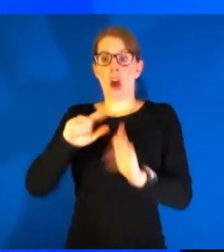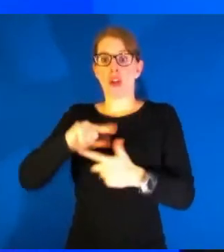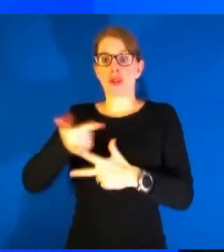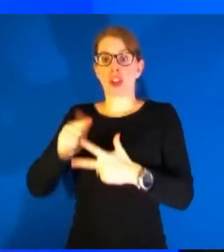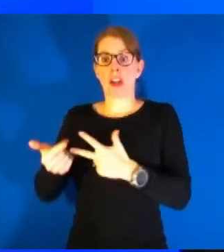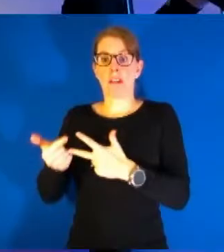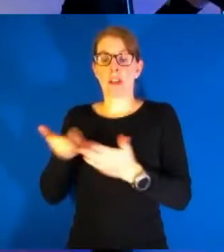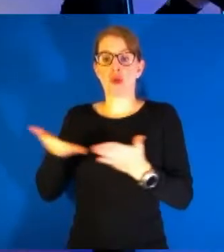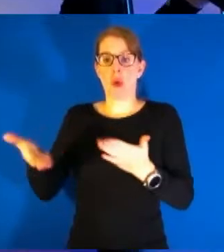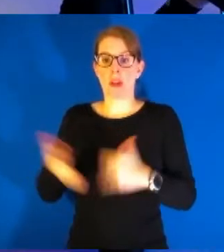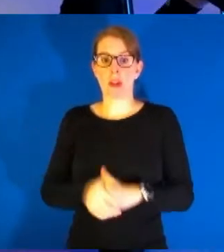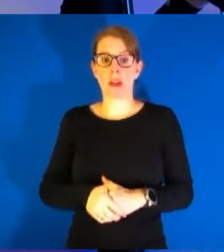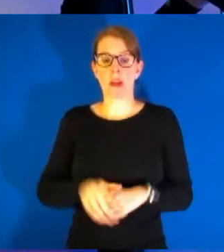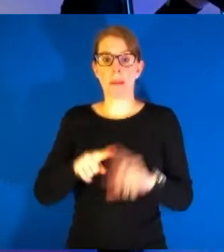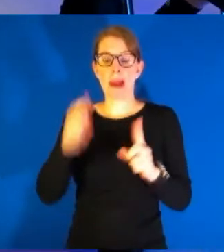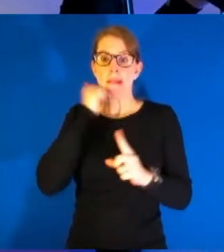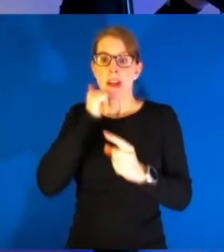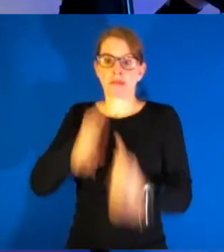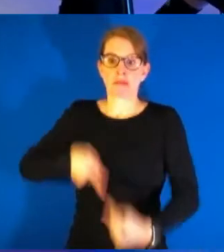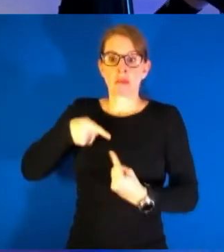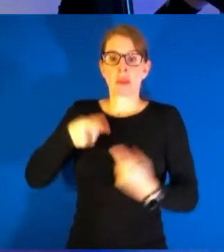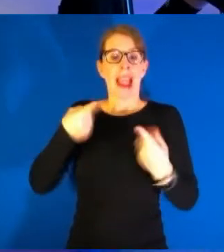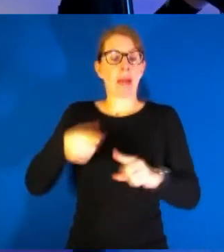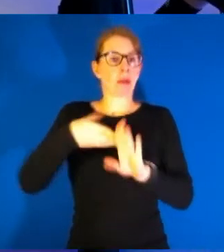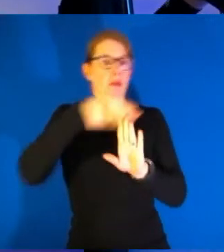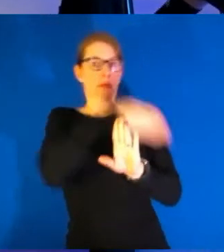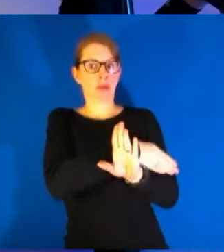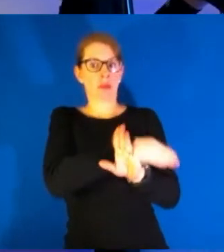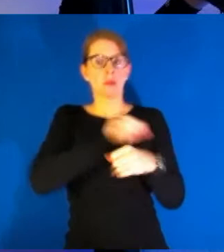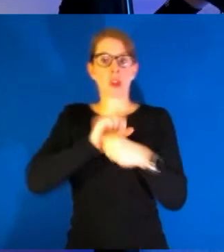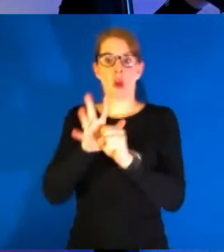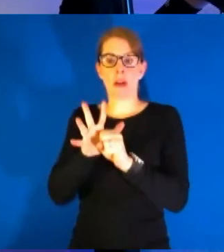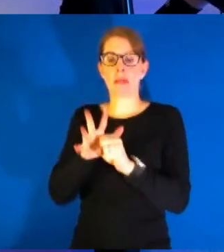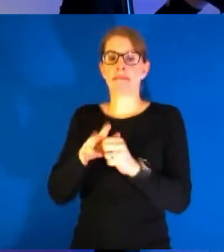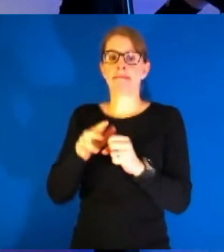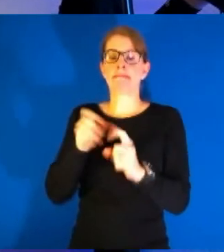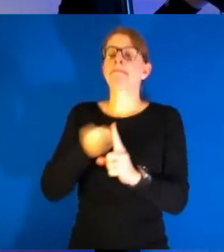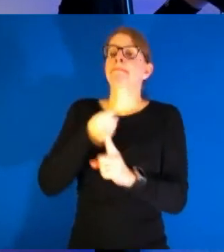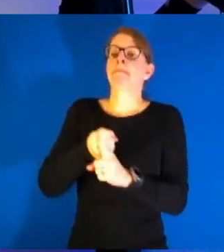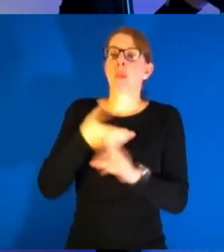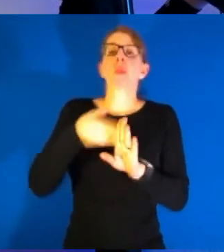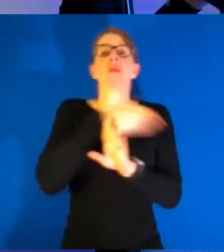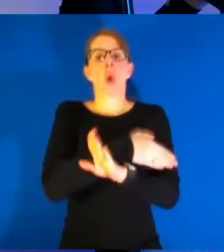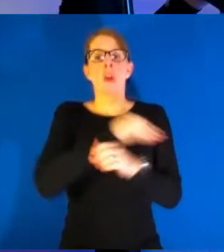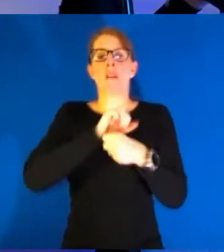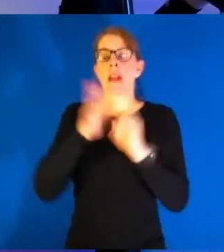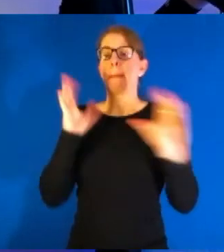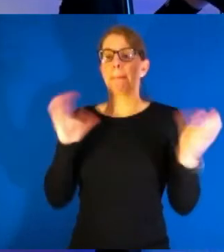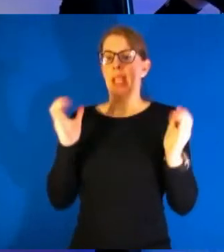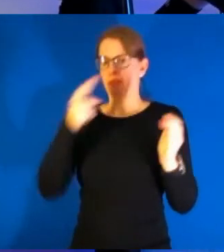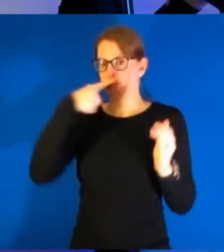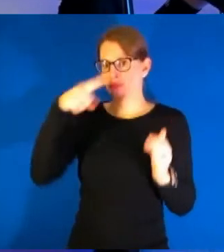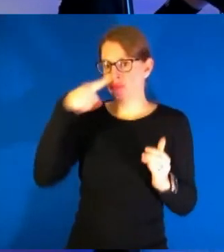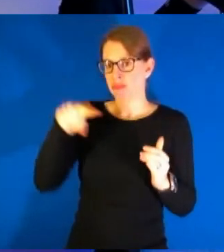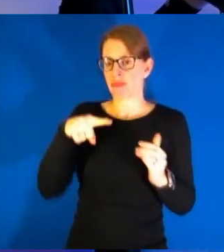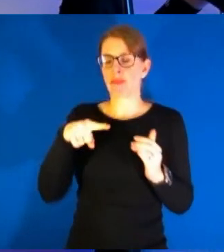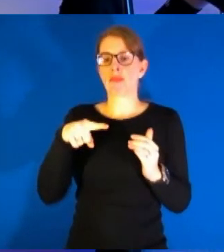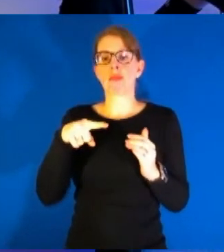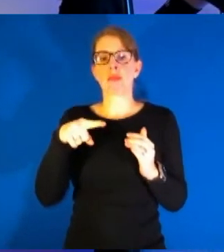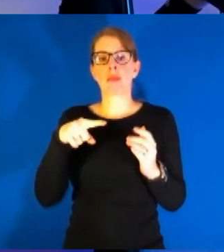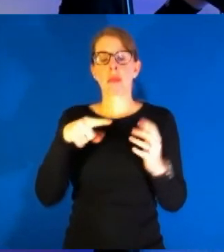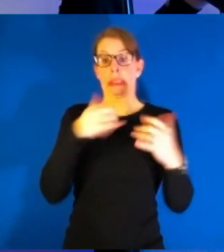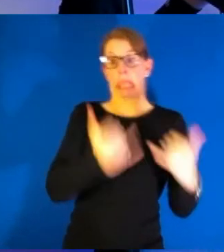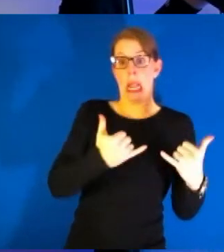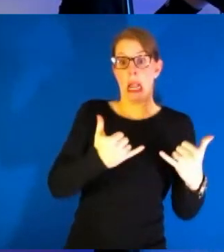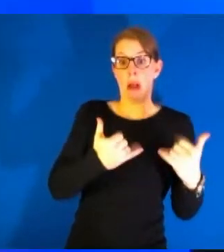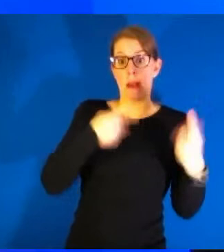fight. And this has happened way before COVID. We have shortages Way before COVID. So kind of compare those, what we are seeing now and what we would have seen, on